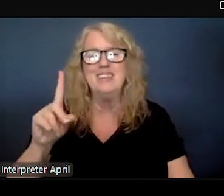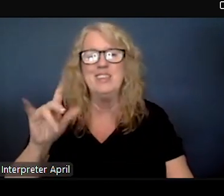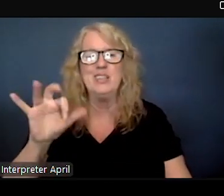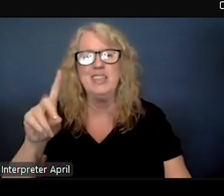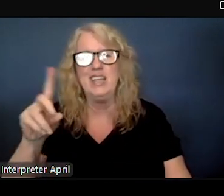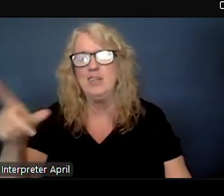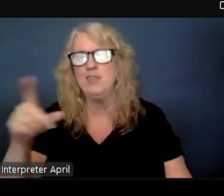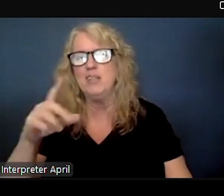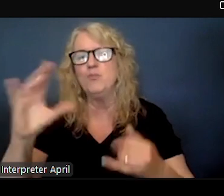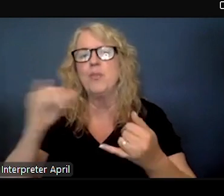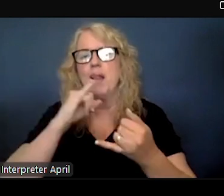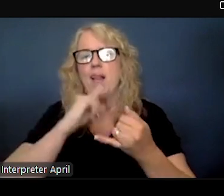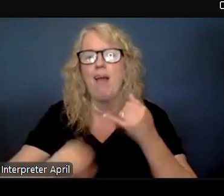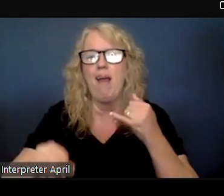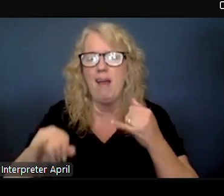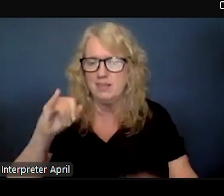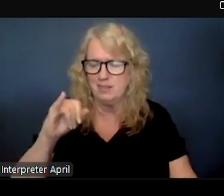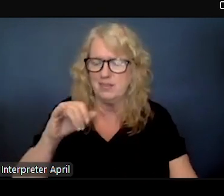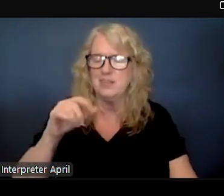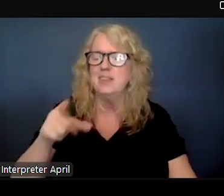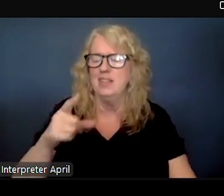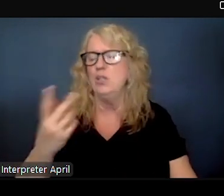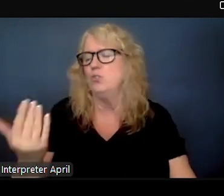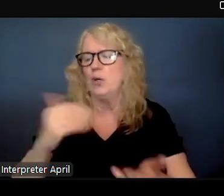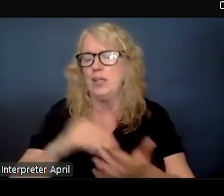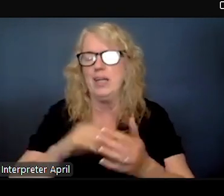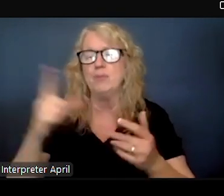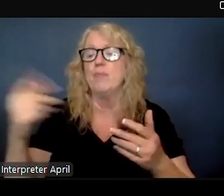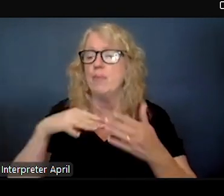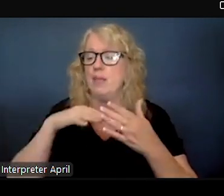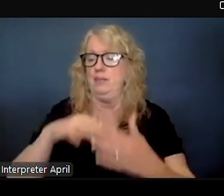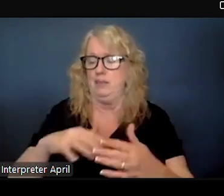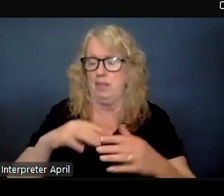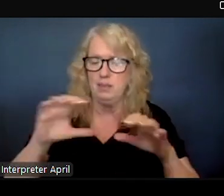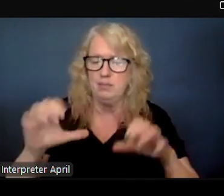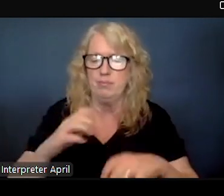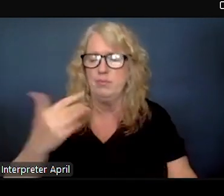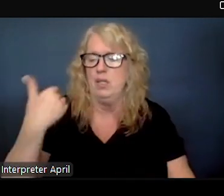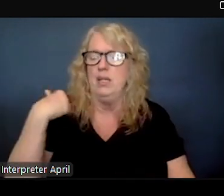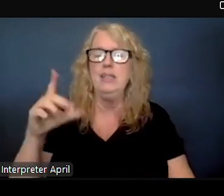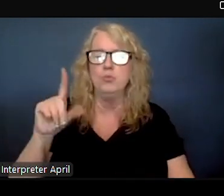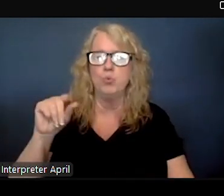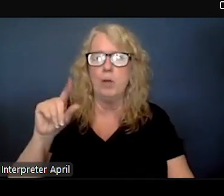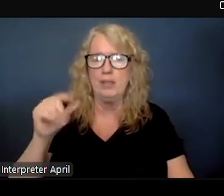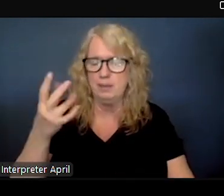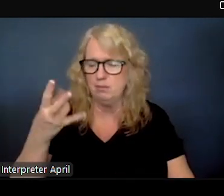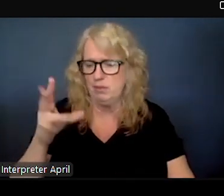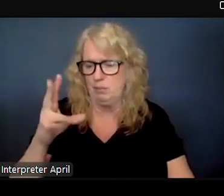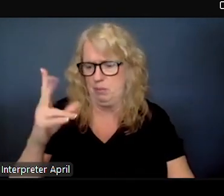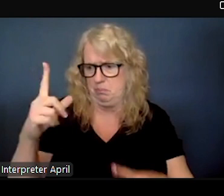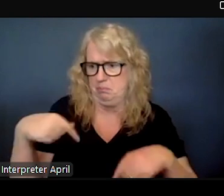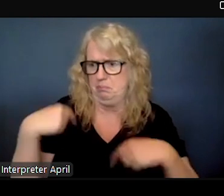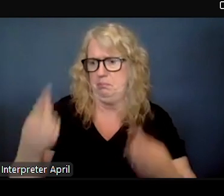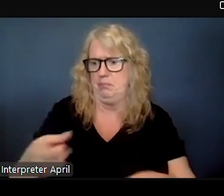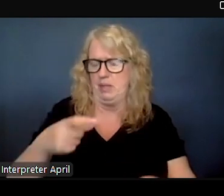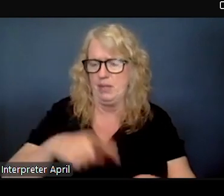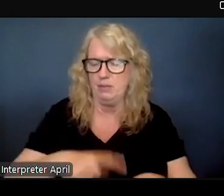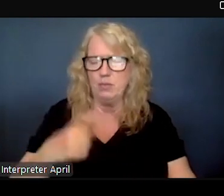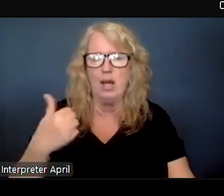go to the last slide. Again, this study was performed in 2017. Since then, we have seen